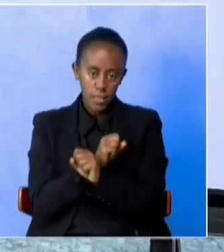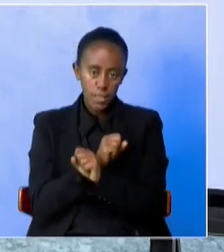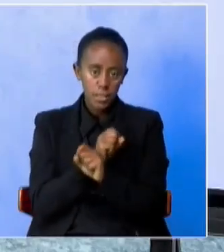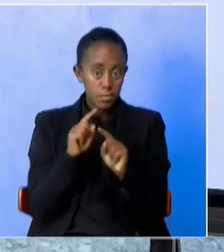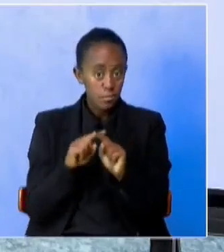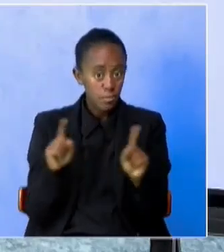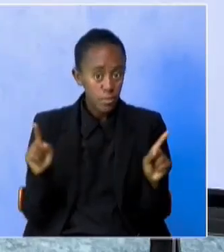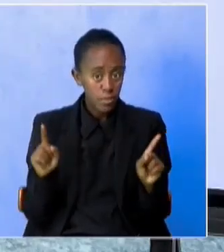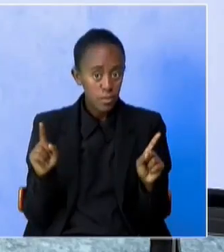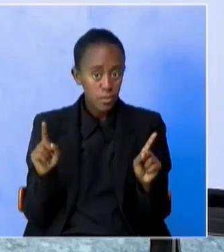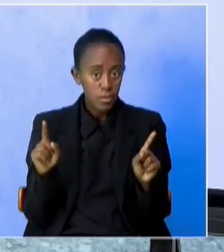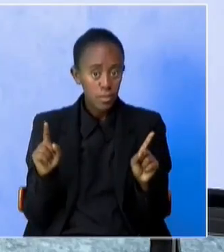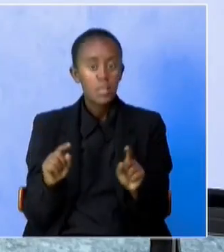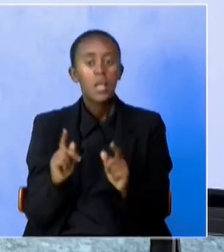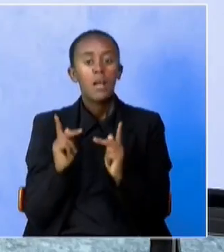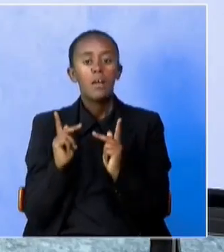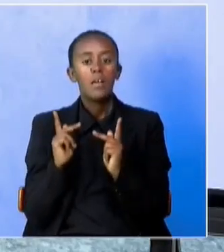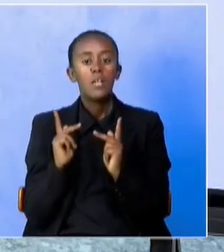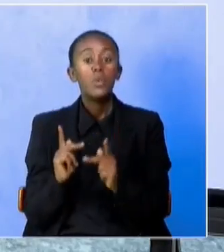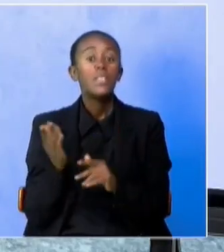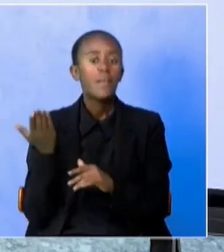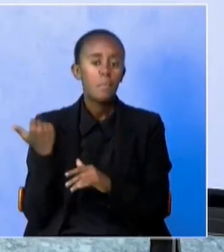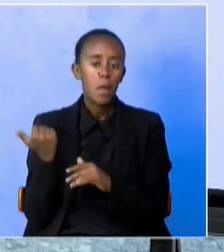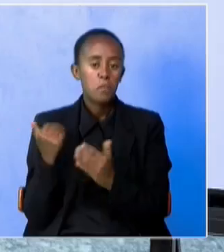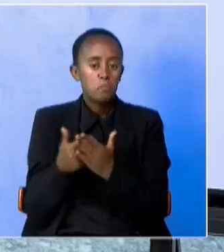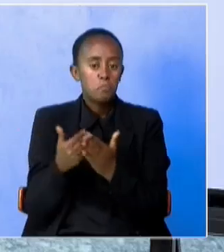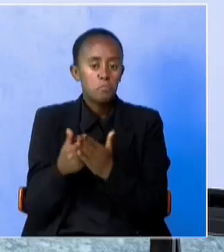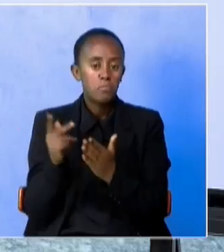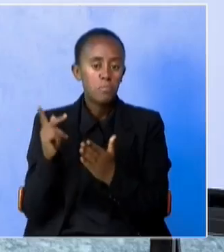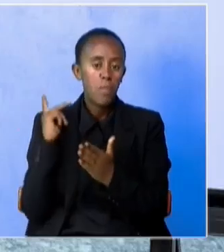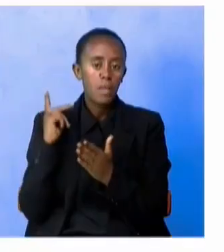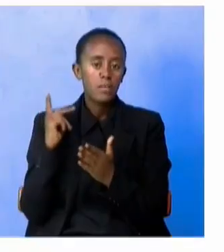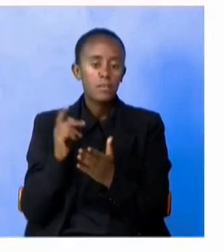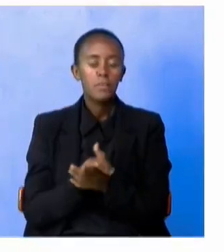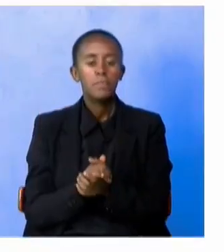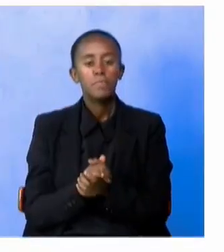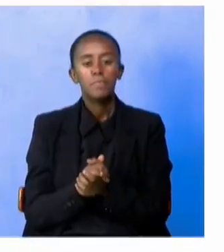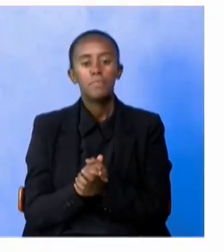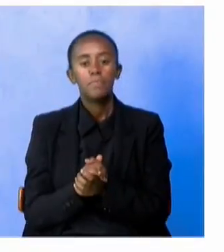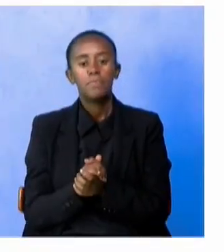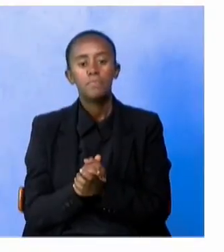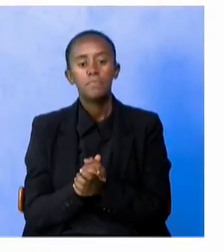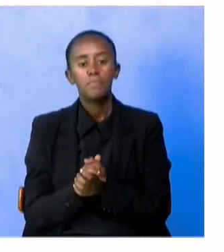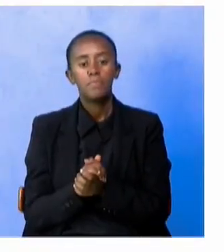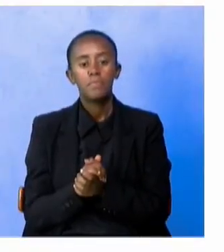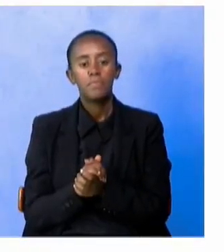past. Let's give an example. An example.